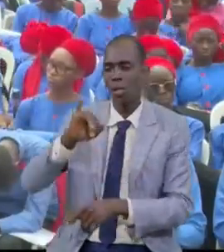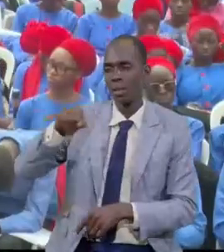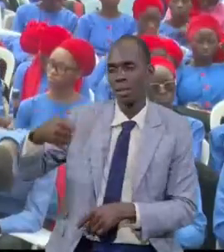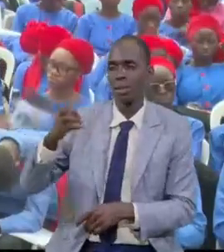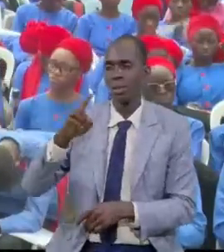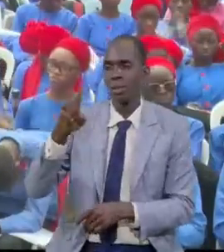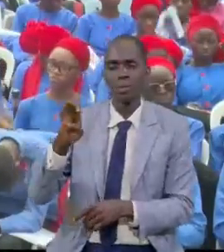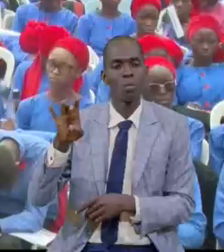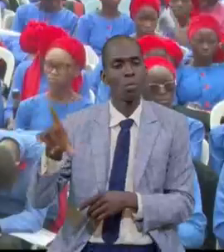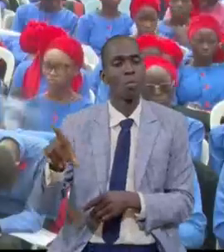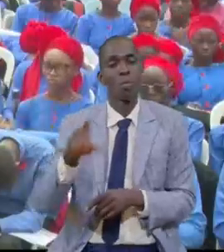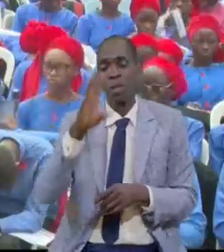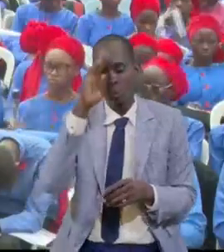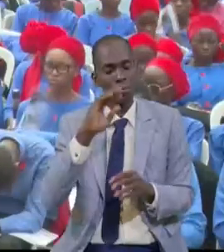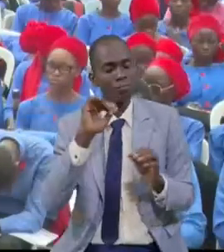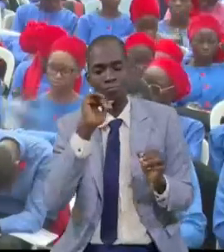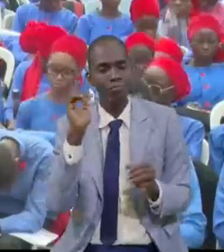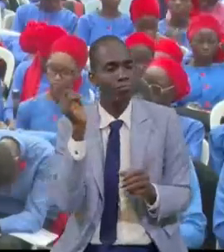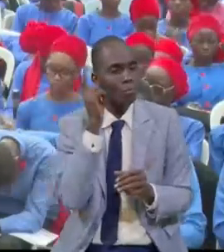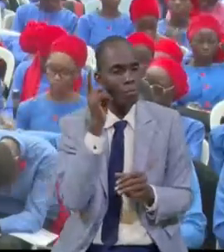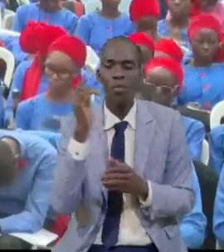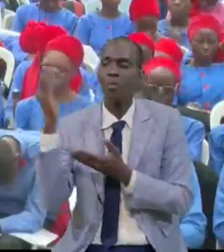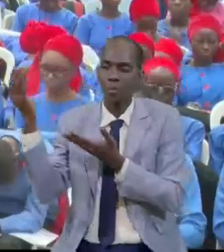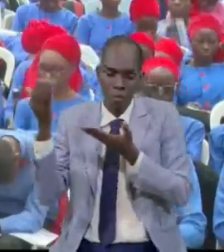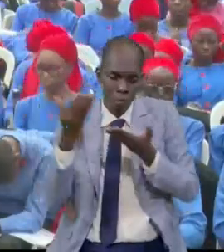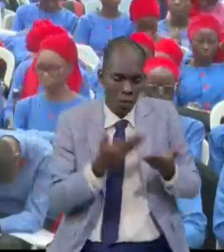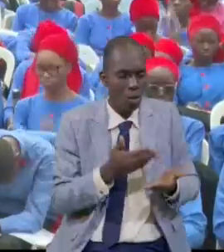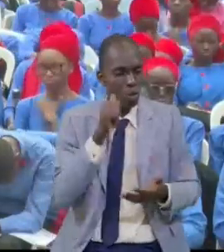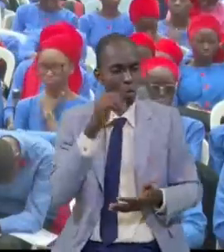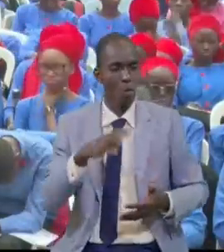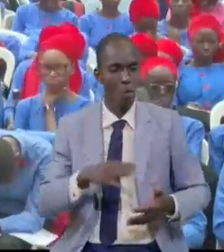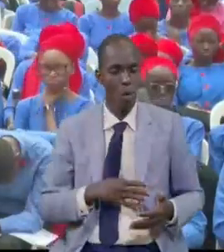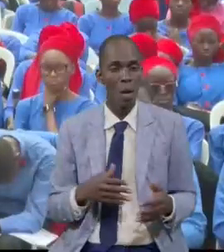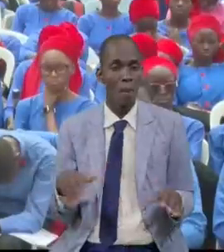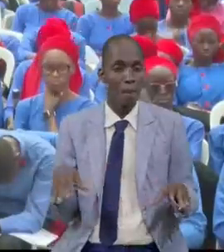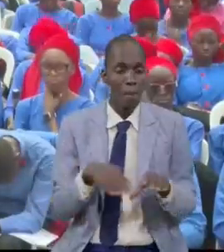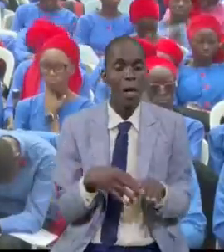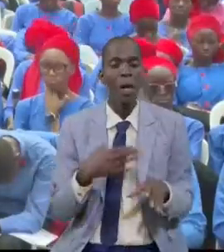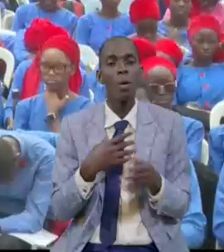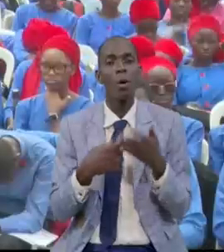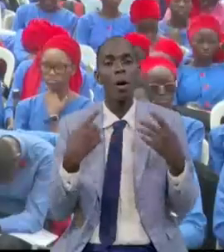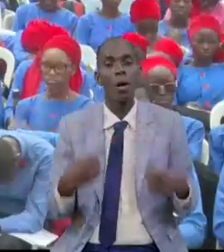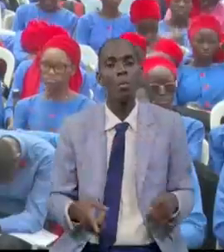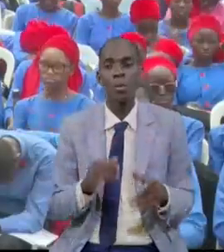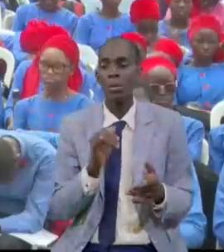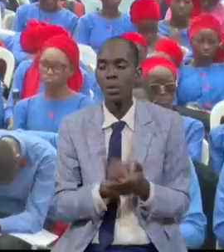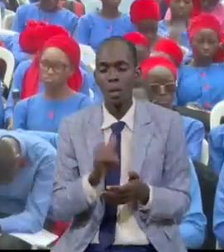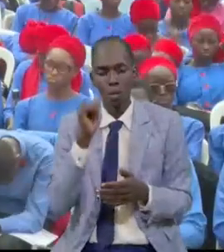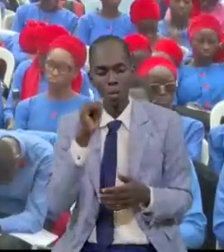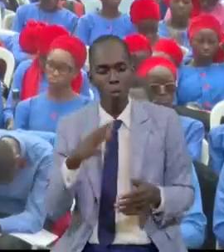land until everything was totally devastated. And the Lord says, you have